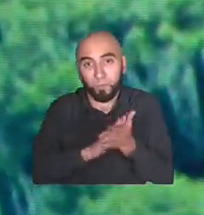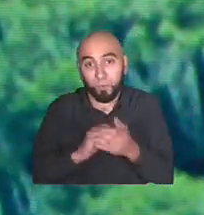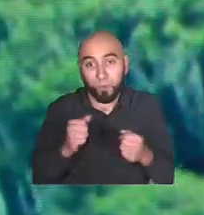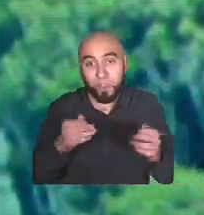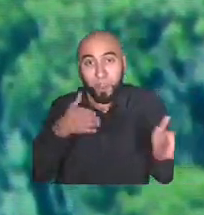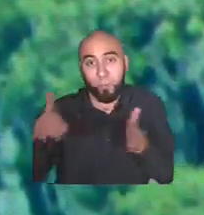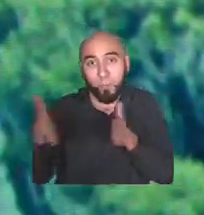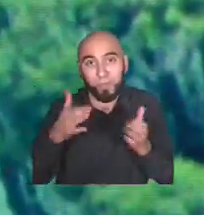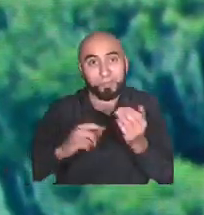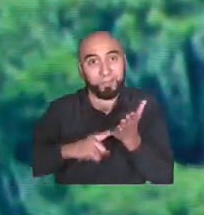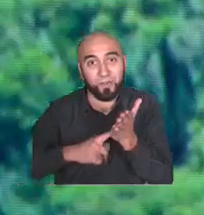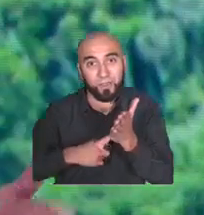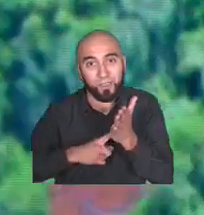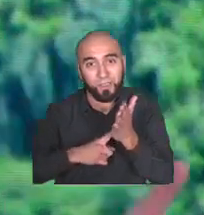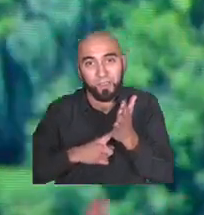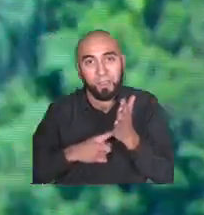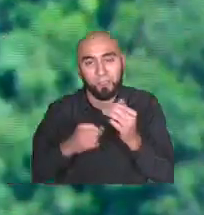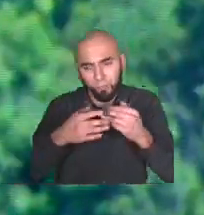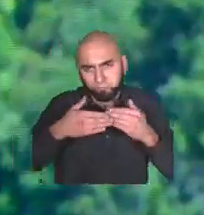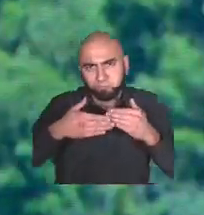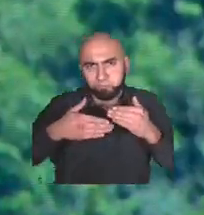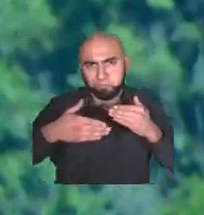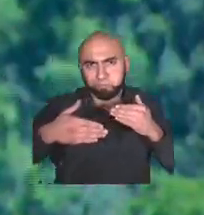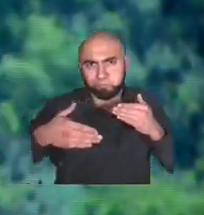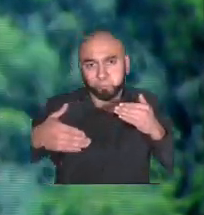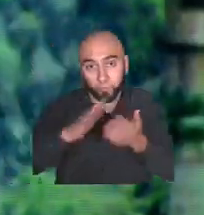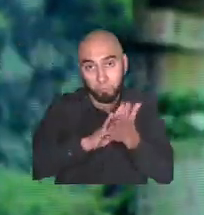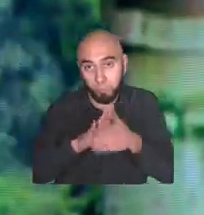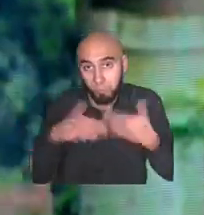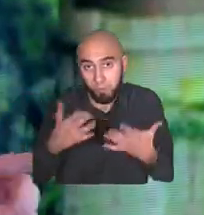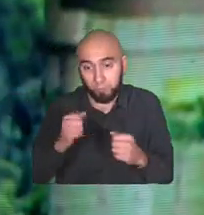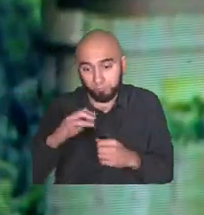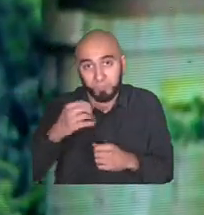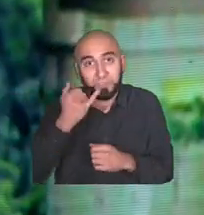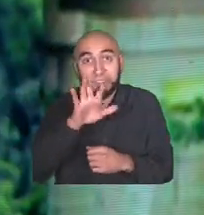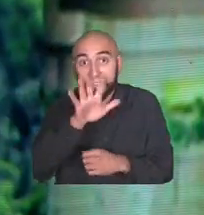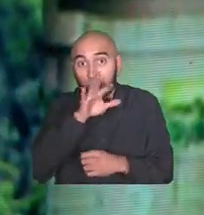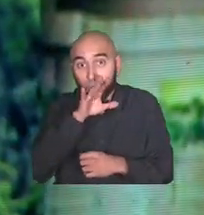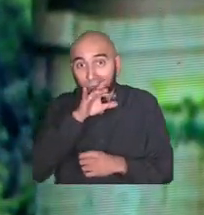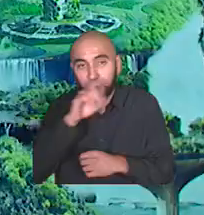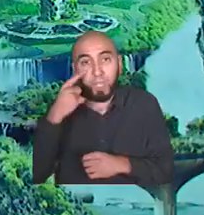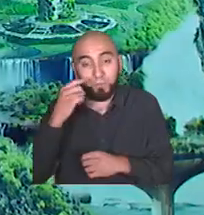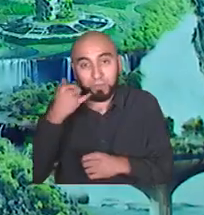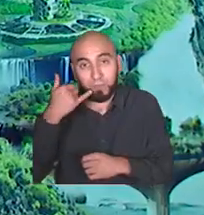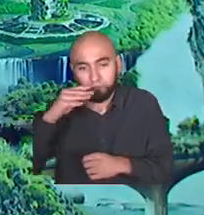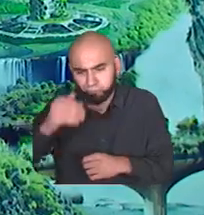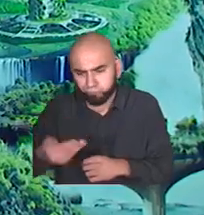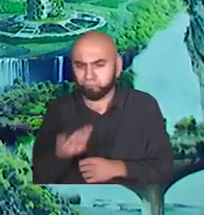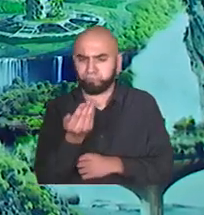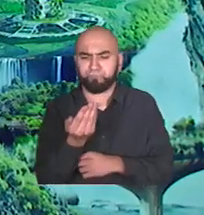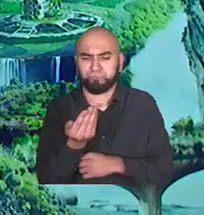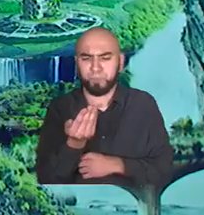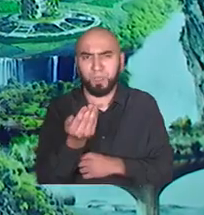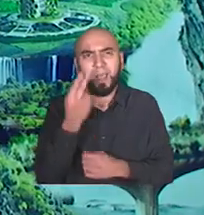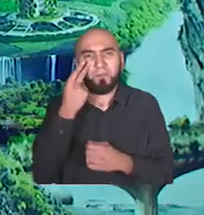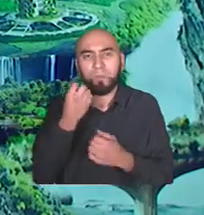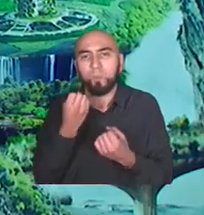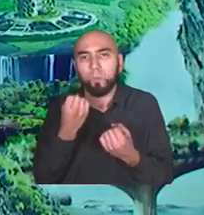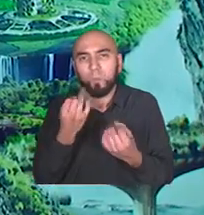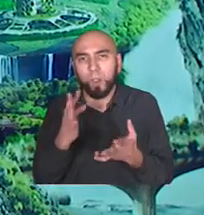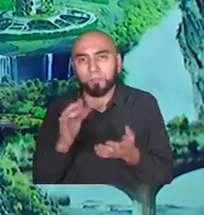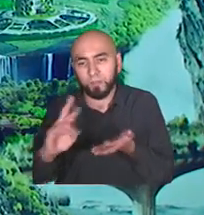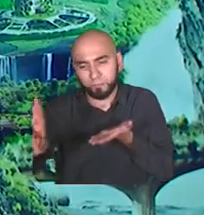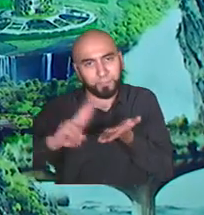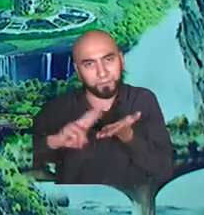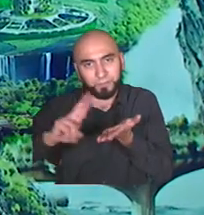take five minutes, look at your phone, and ask yourself, how many of the notifications that are being sent to you are actually